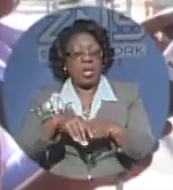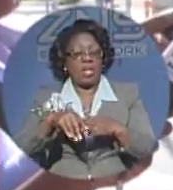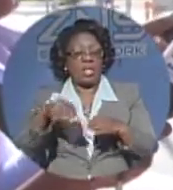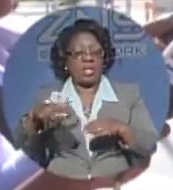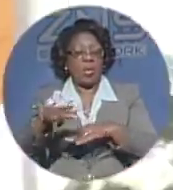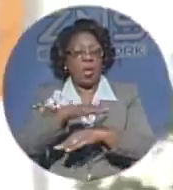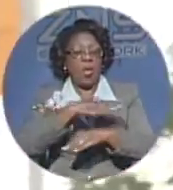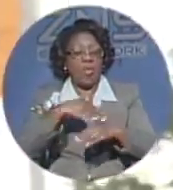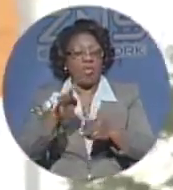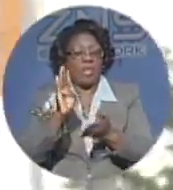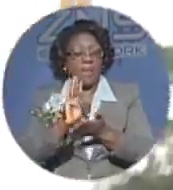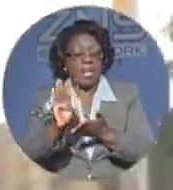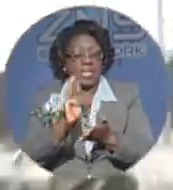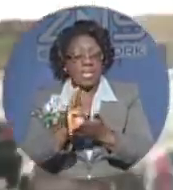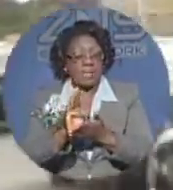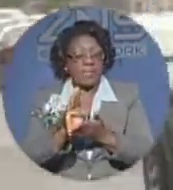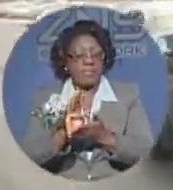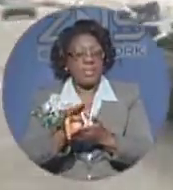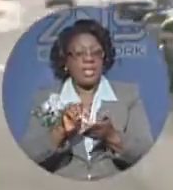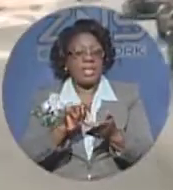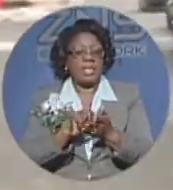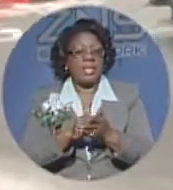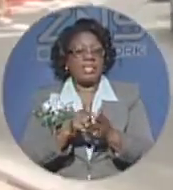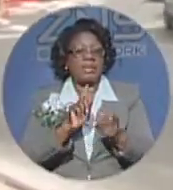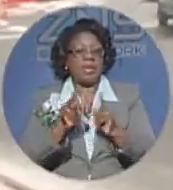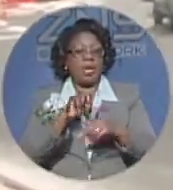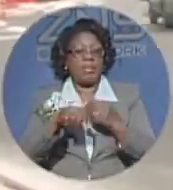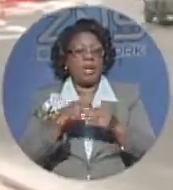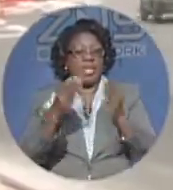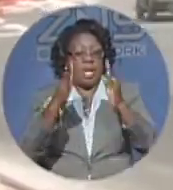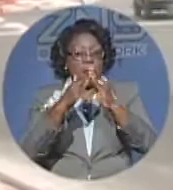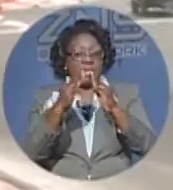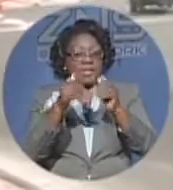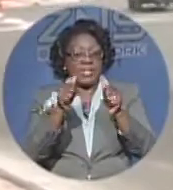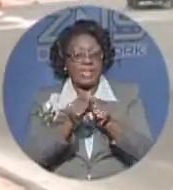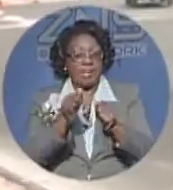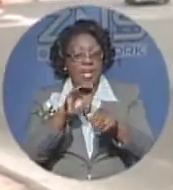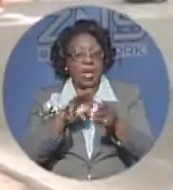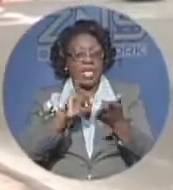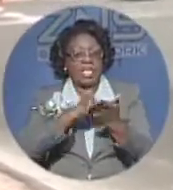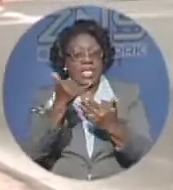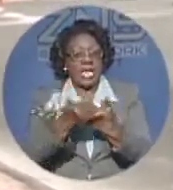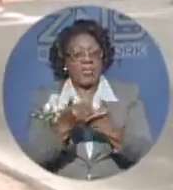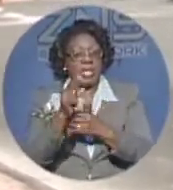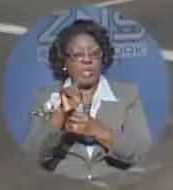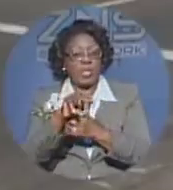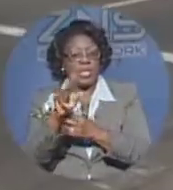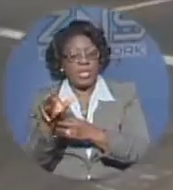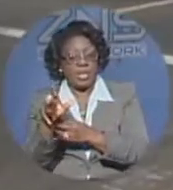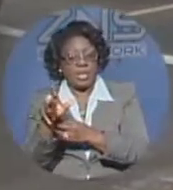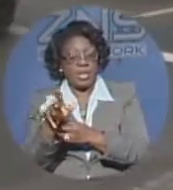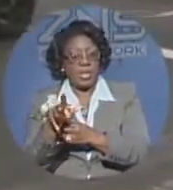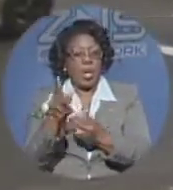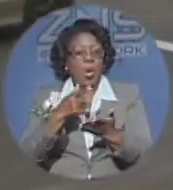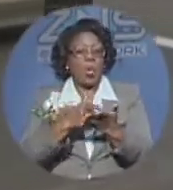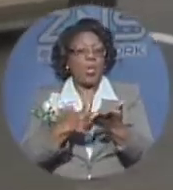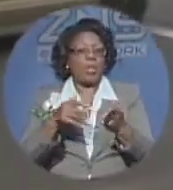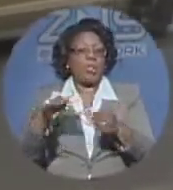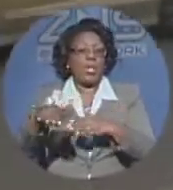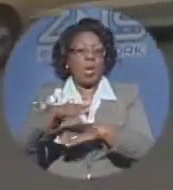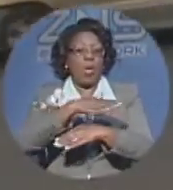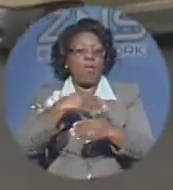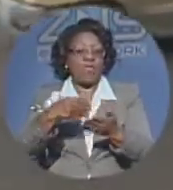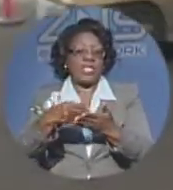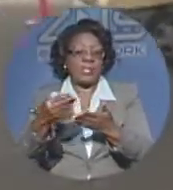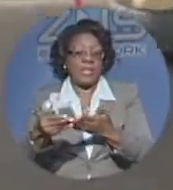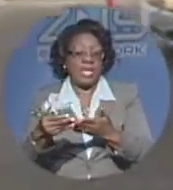be broken down when the matter is debated in the House of Assembly on January 23rd. What the overspend entails does not